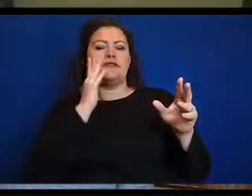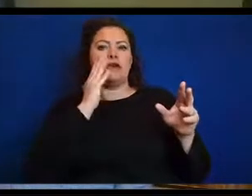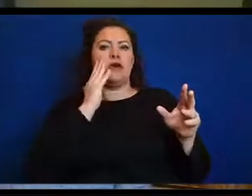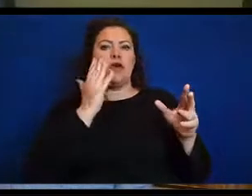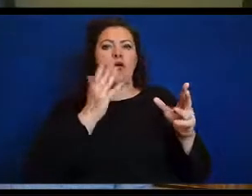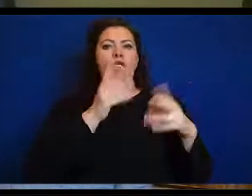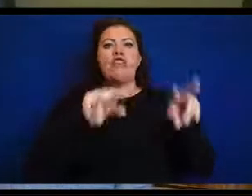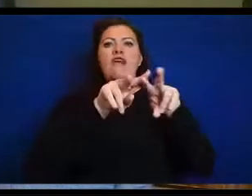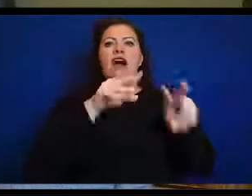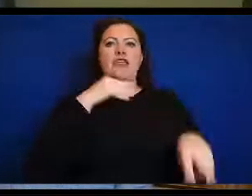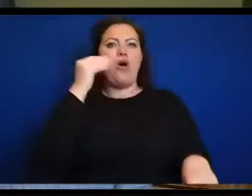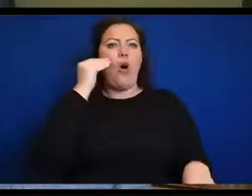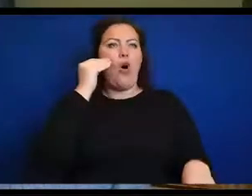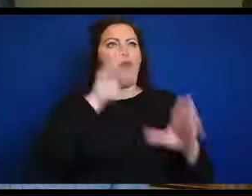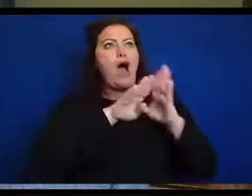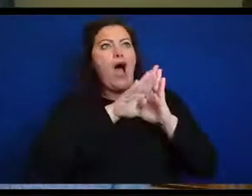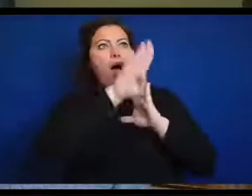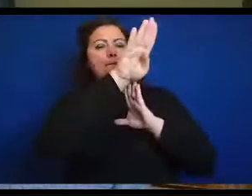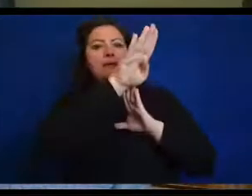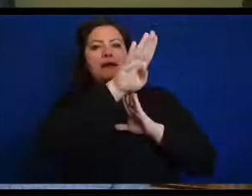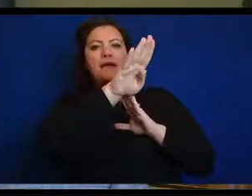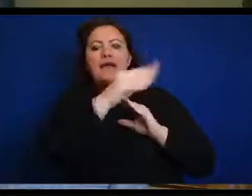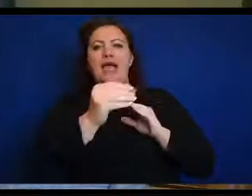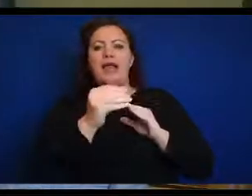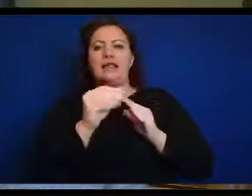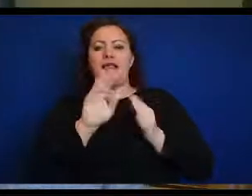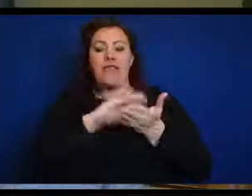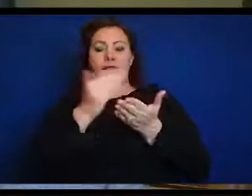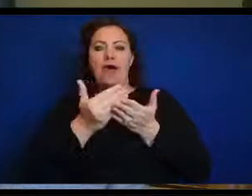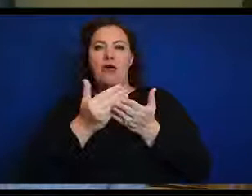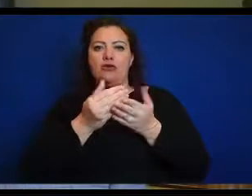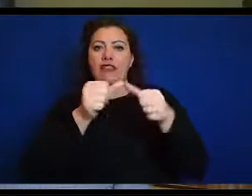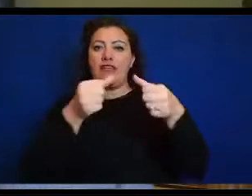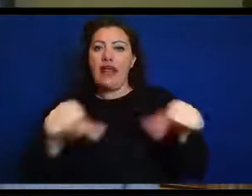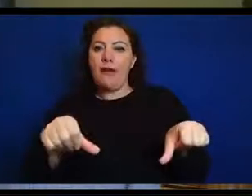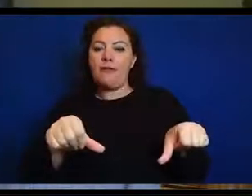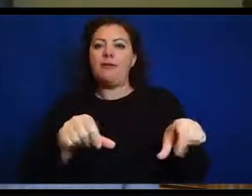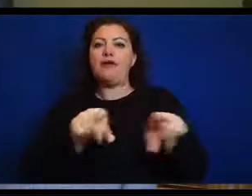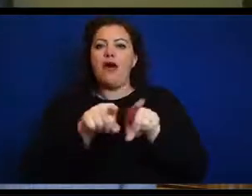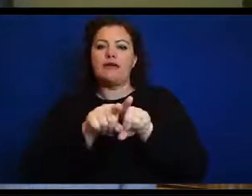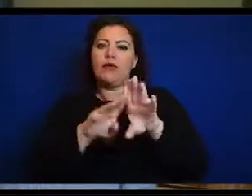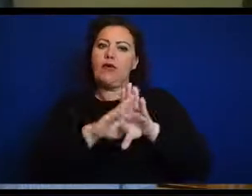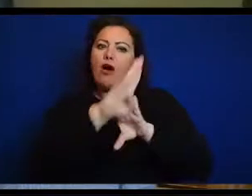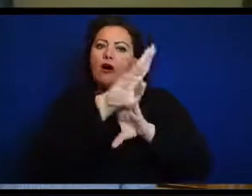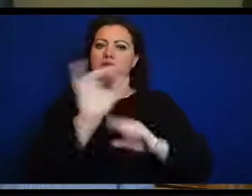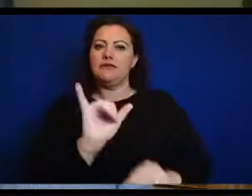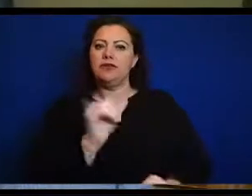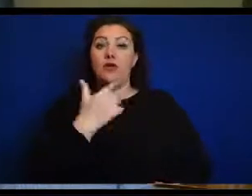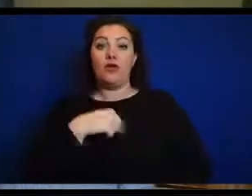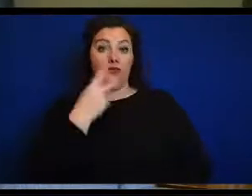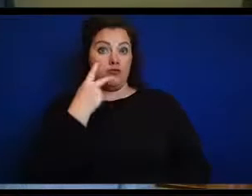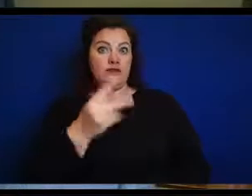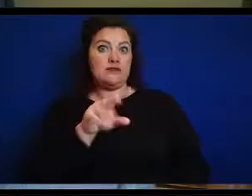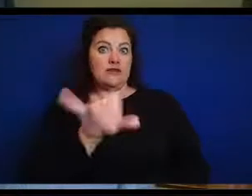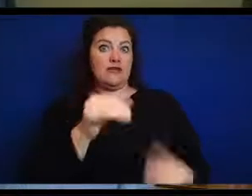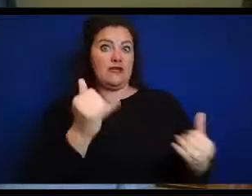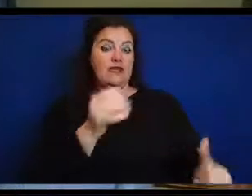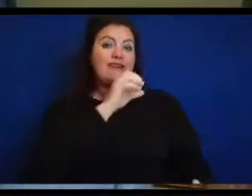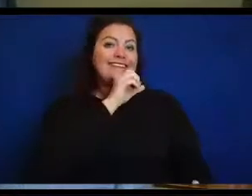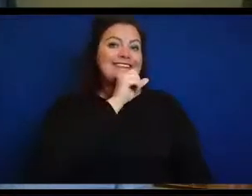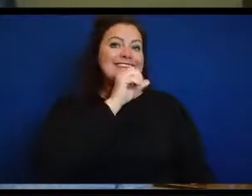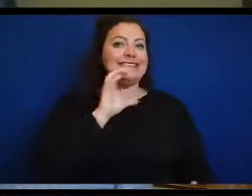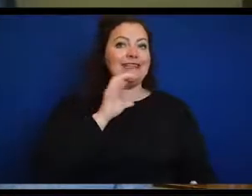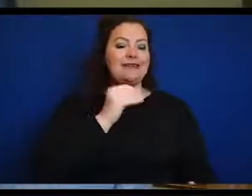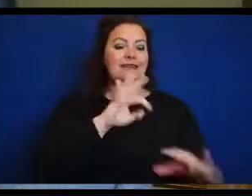value of a home goes up, therefore the value or the amount of the down payment also goes up. We see that without any question, seniors and families